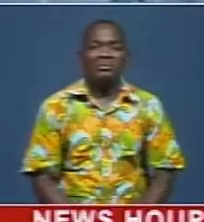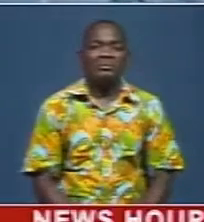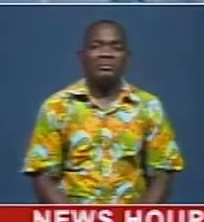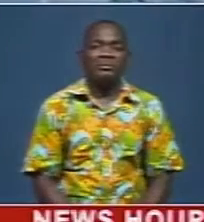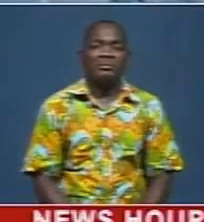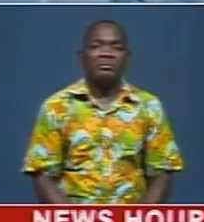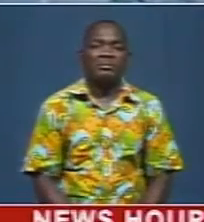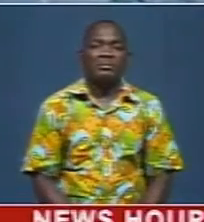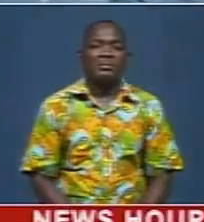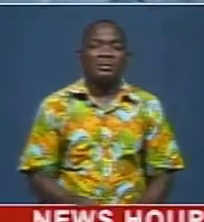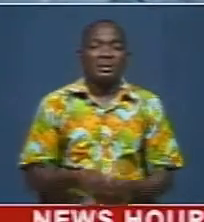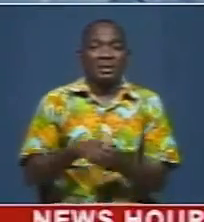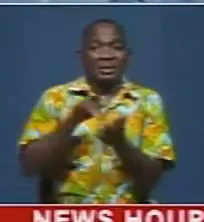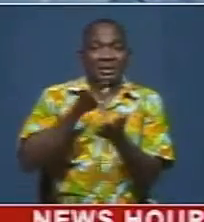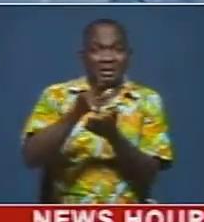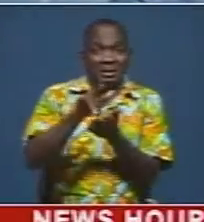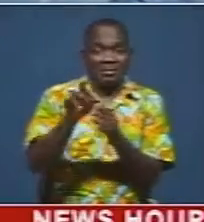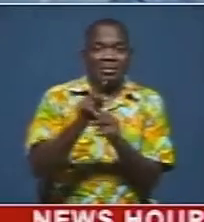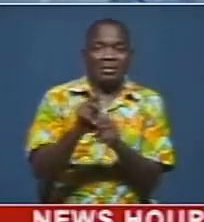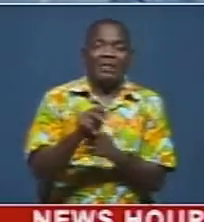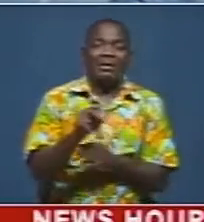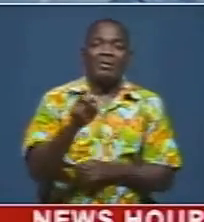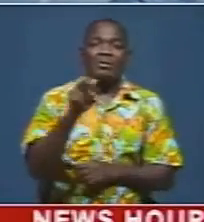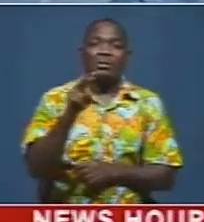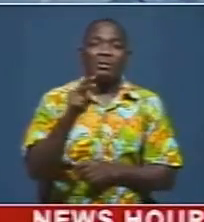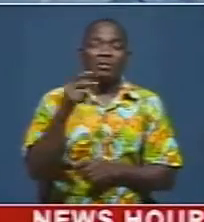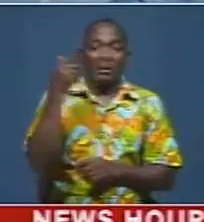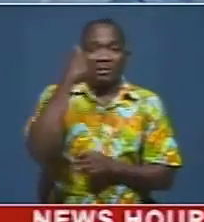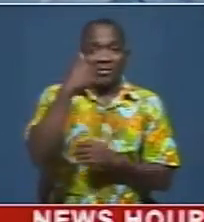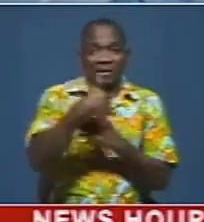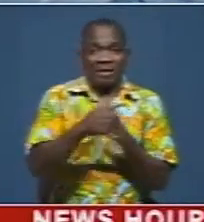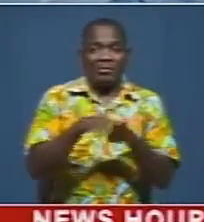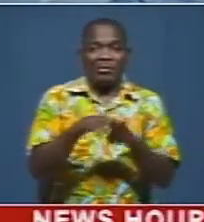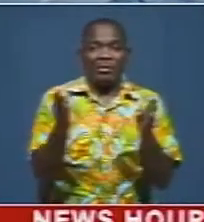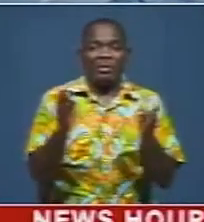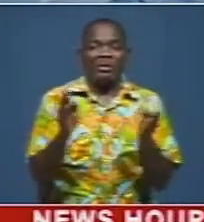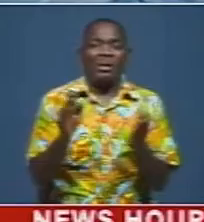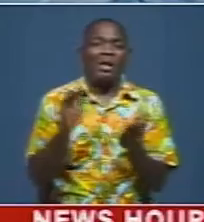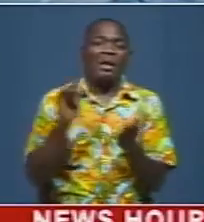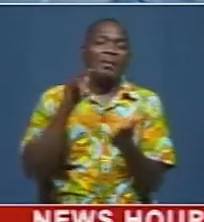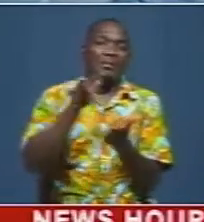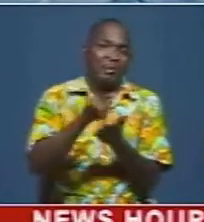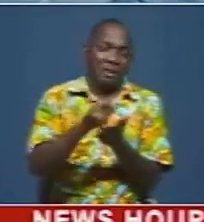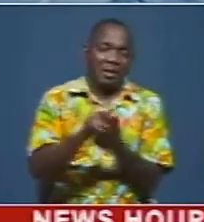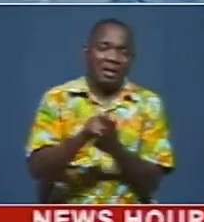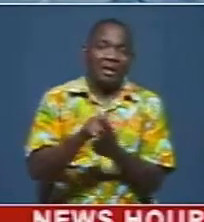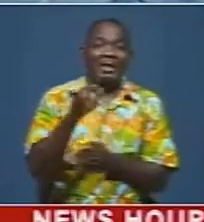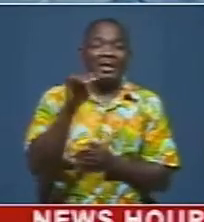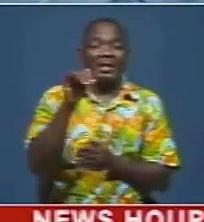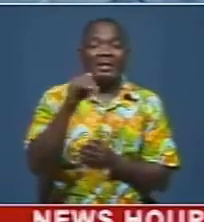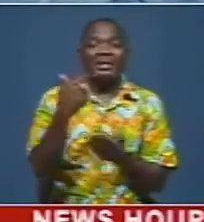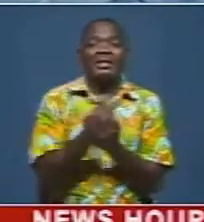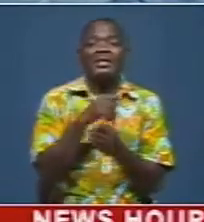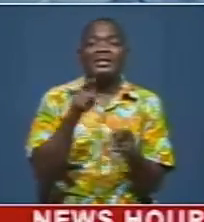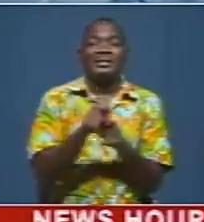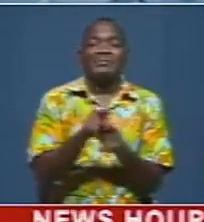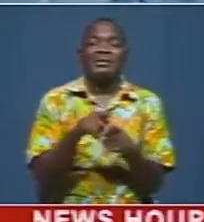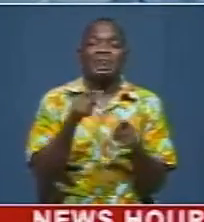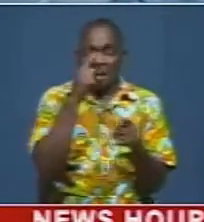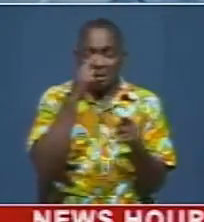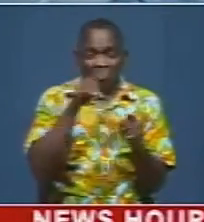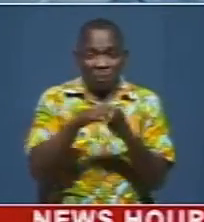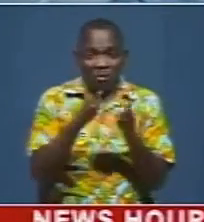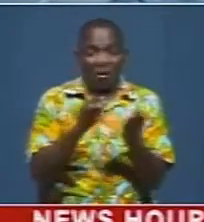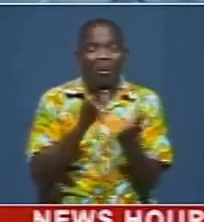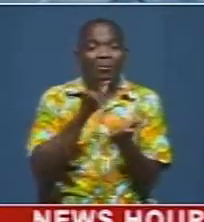Go to the aviation industry now. 12 African countries have reopened their airspace. 13, including Ghana, have hinted of